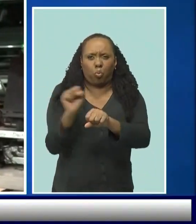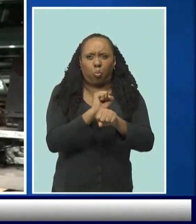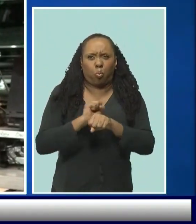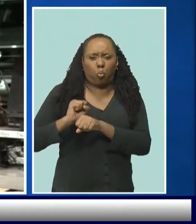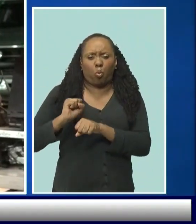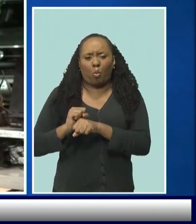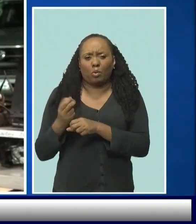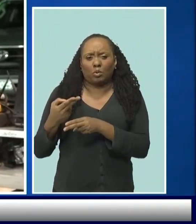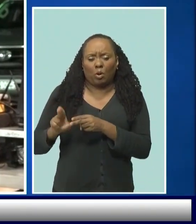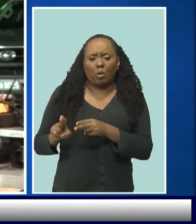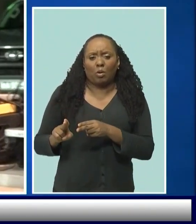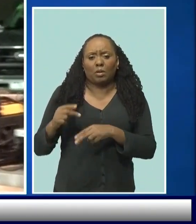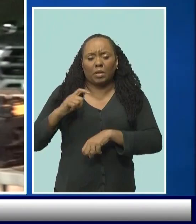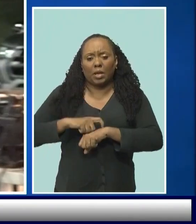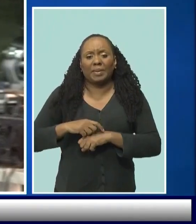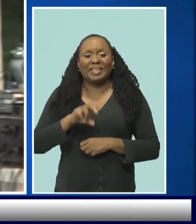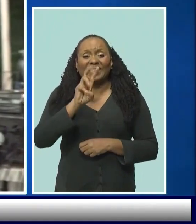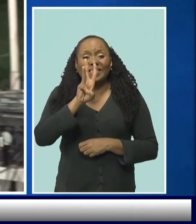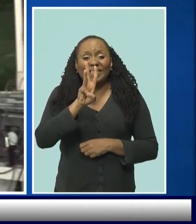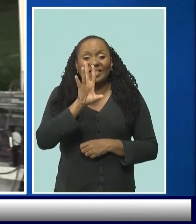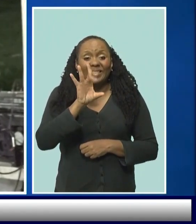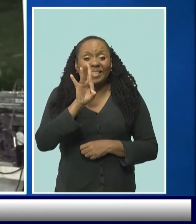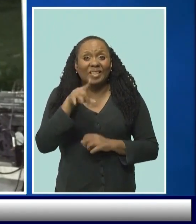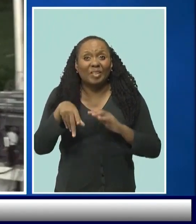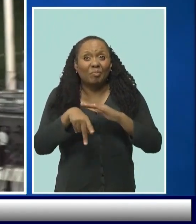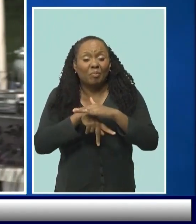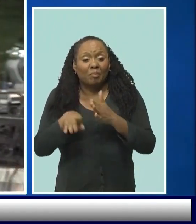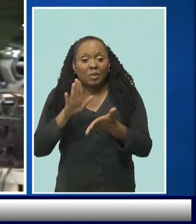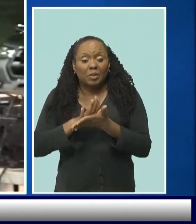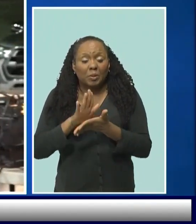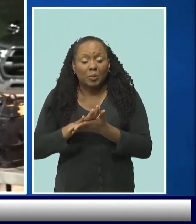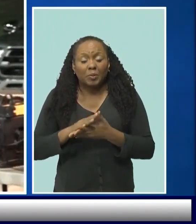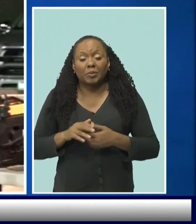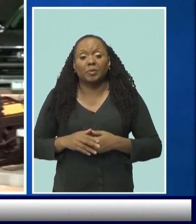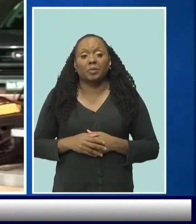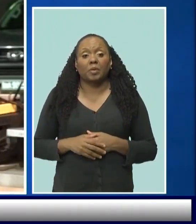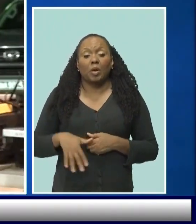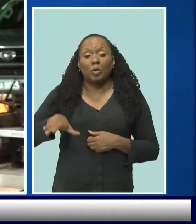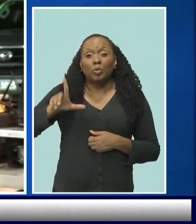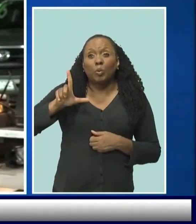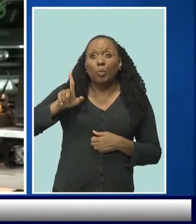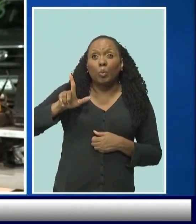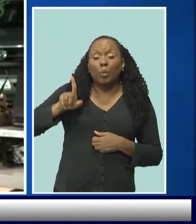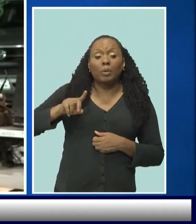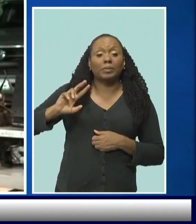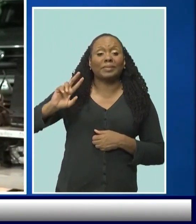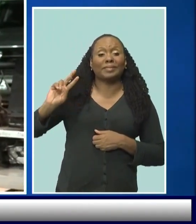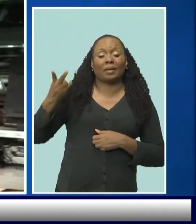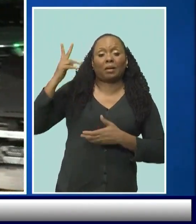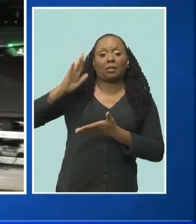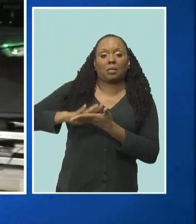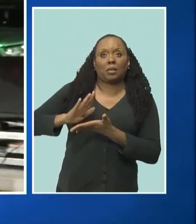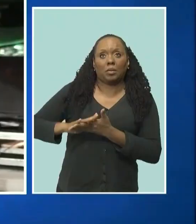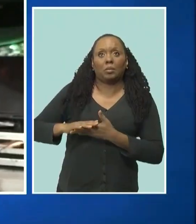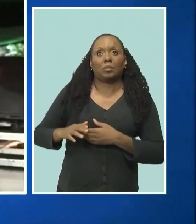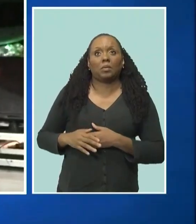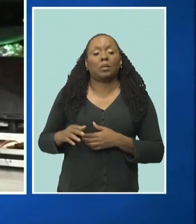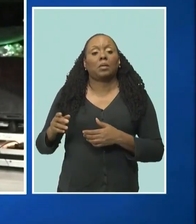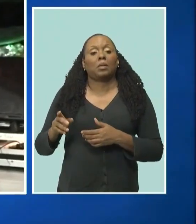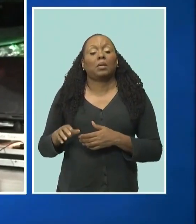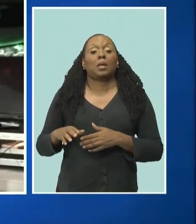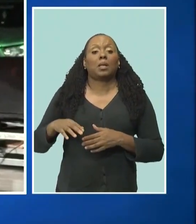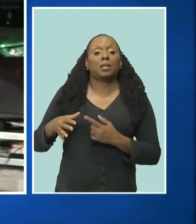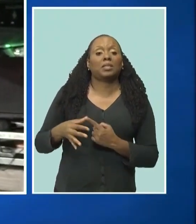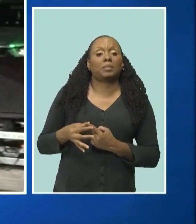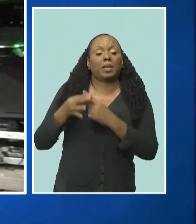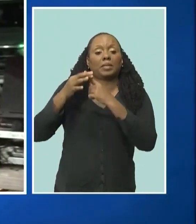have 68 primary schools, you have 21 secondary schools, and then you have your special needs and